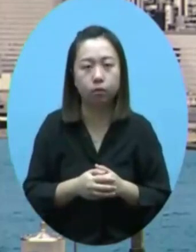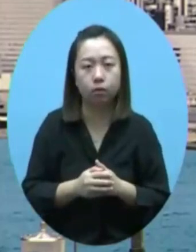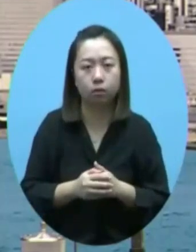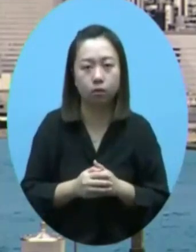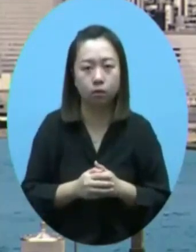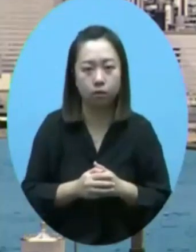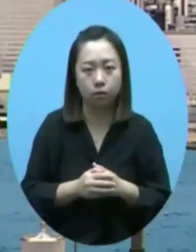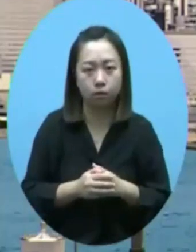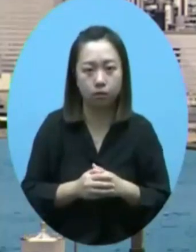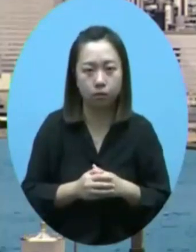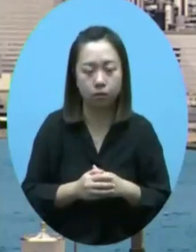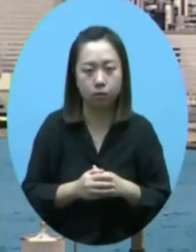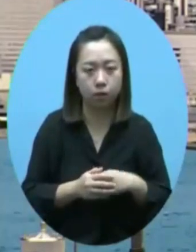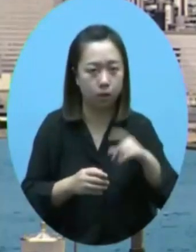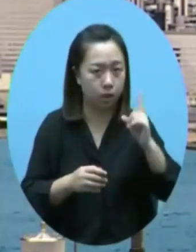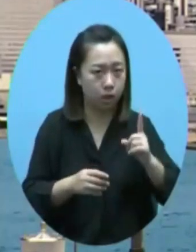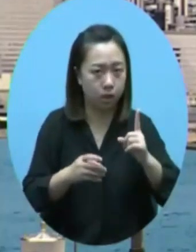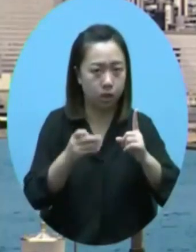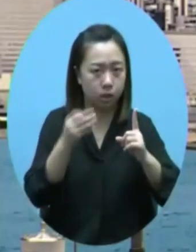King Estate, Tuen Mun.